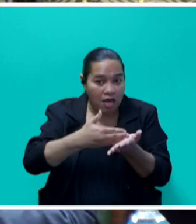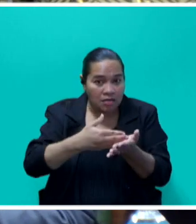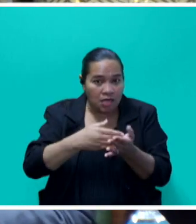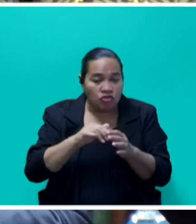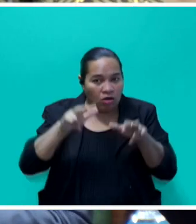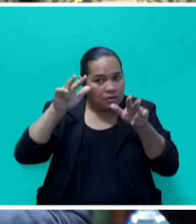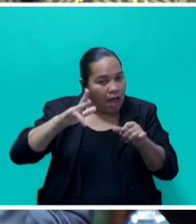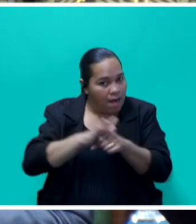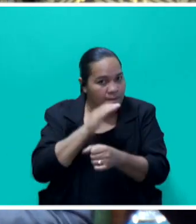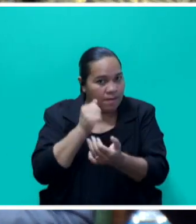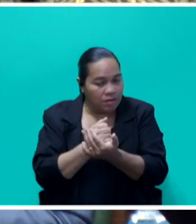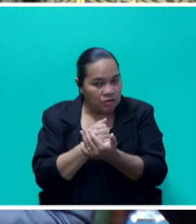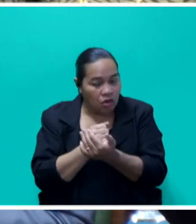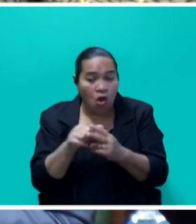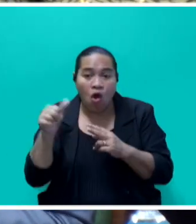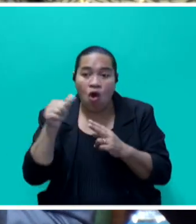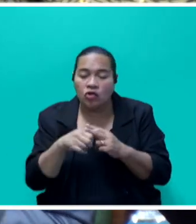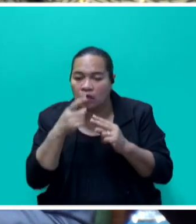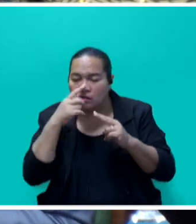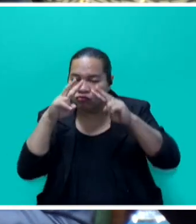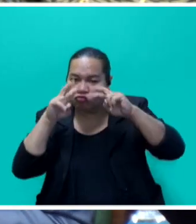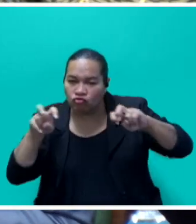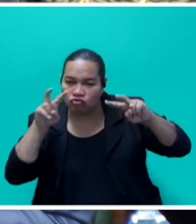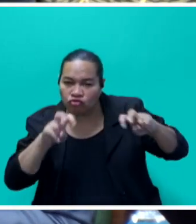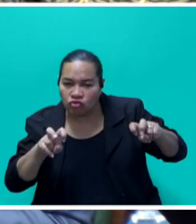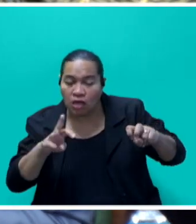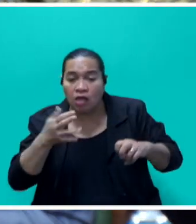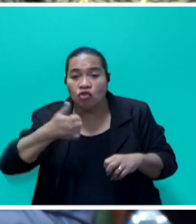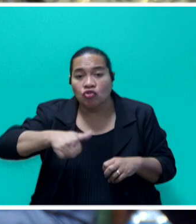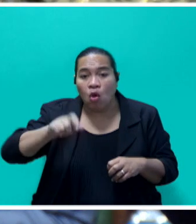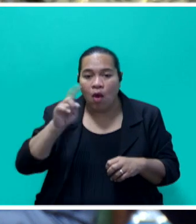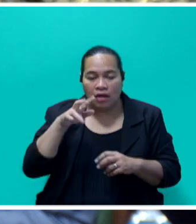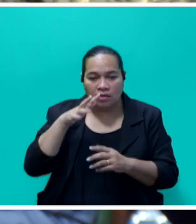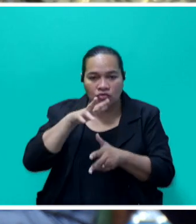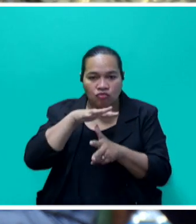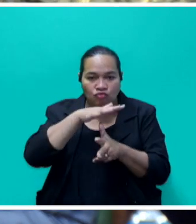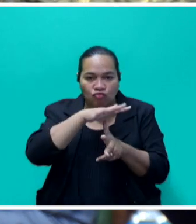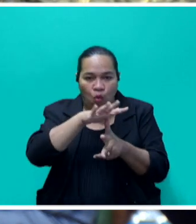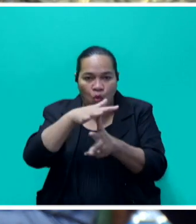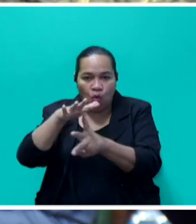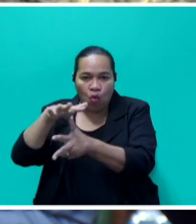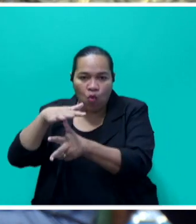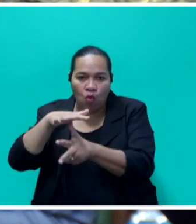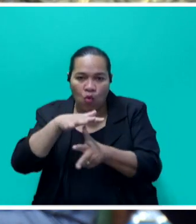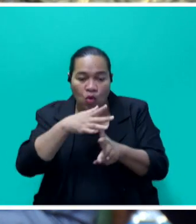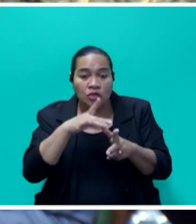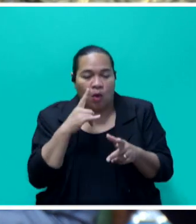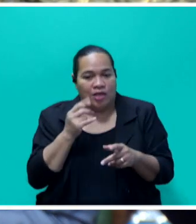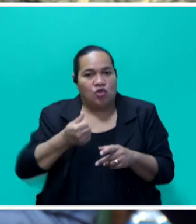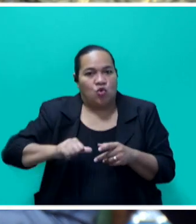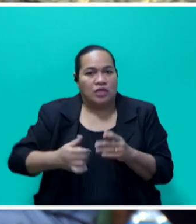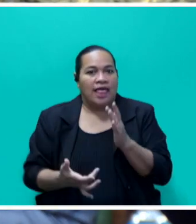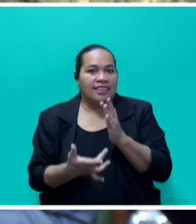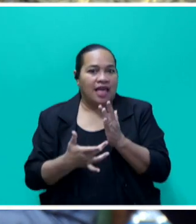reconnaissance, and we are also looking at the possibility of using drones. Let's move with technology so that we